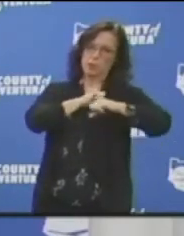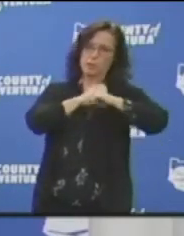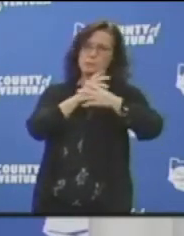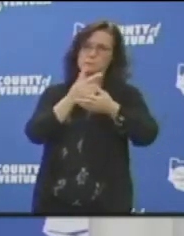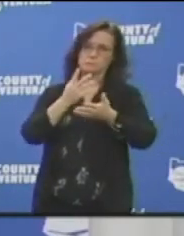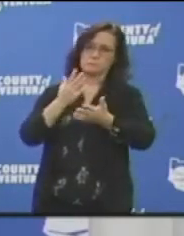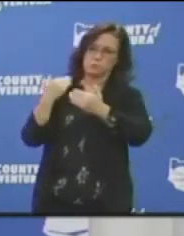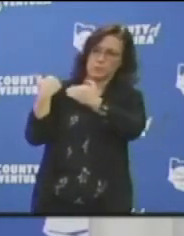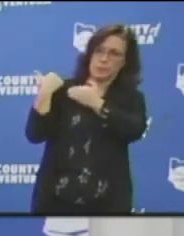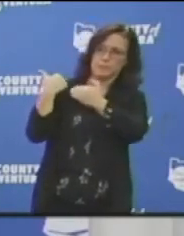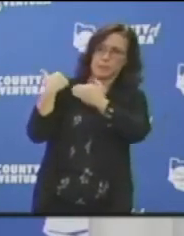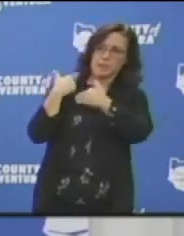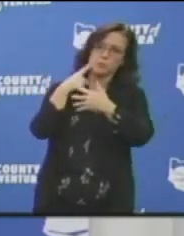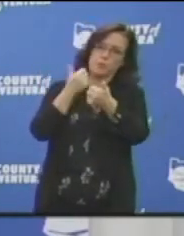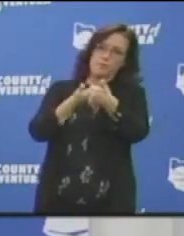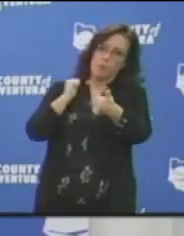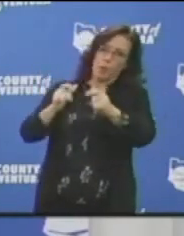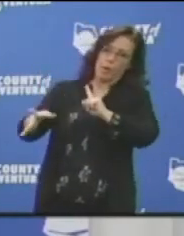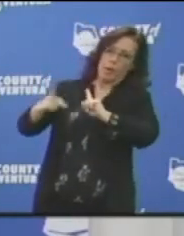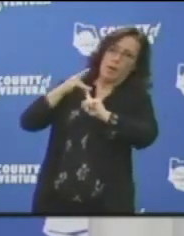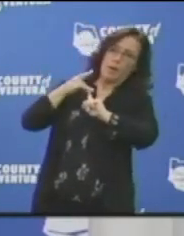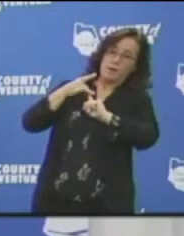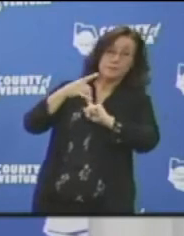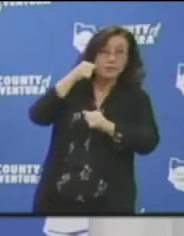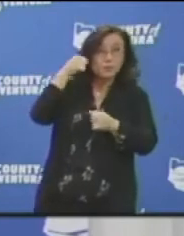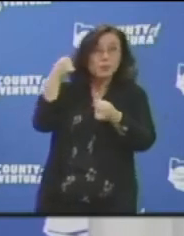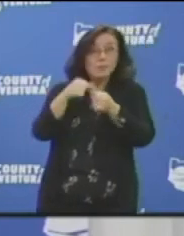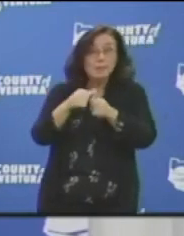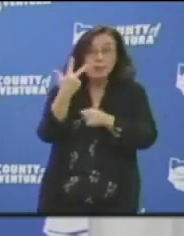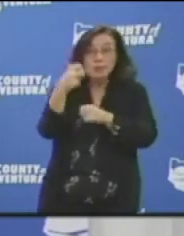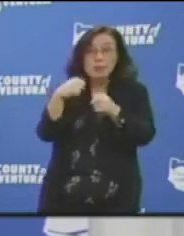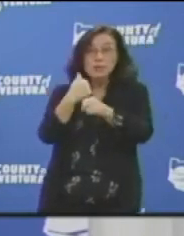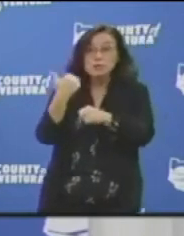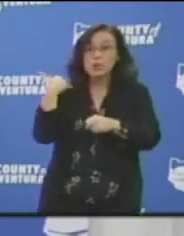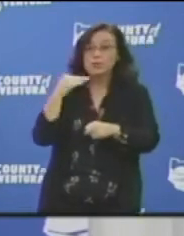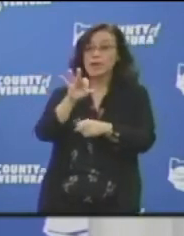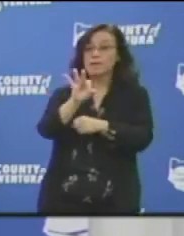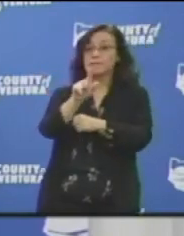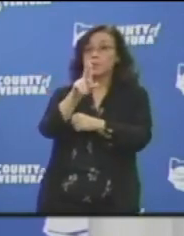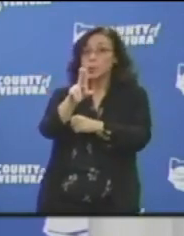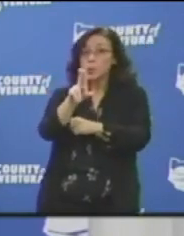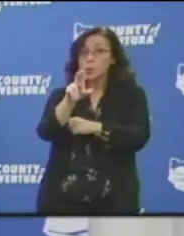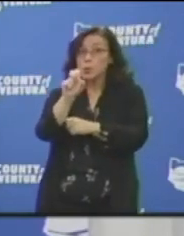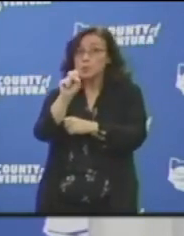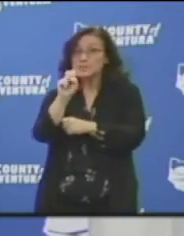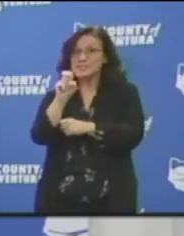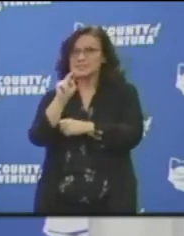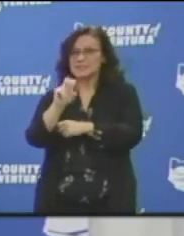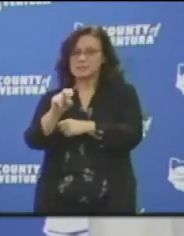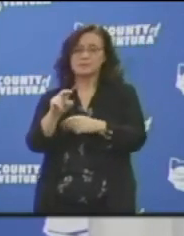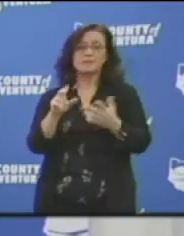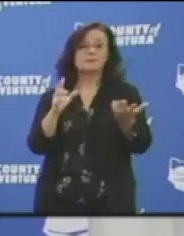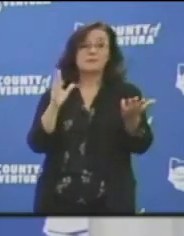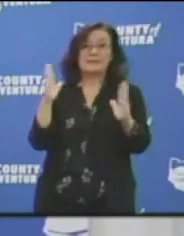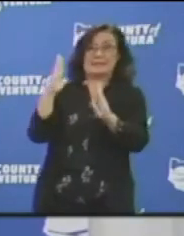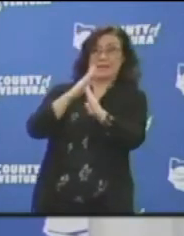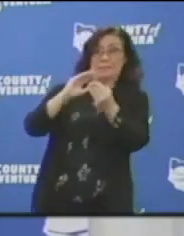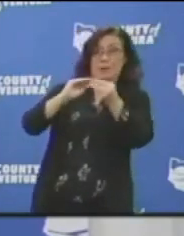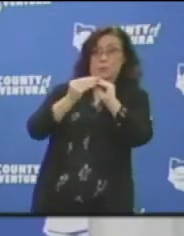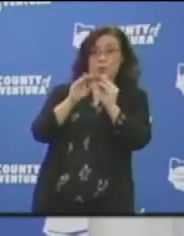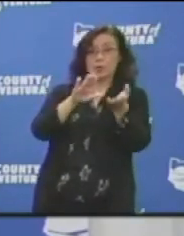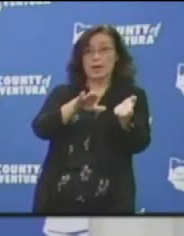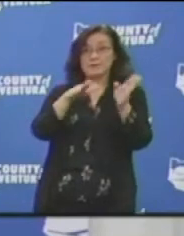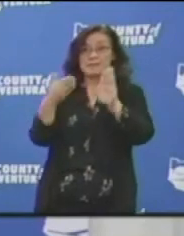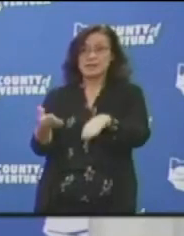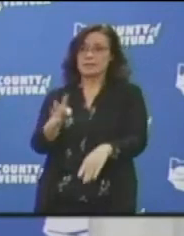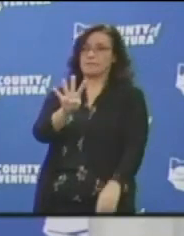getting there. Remember the flu season that we had 3 years ago? Most deaths we ever had, 49 in a quarter of a